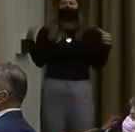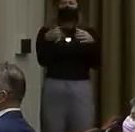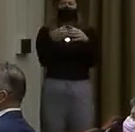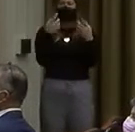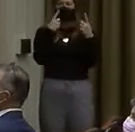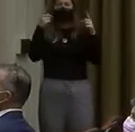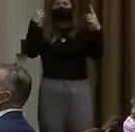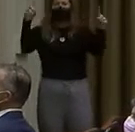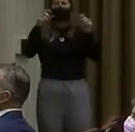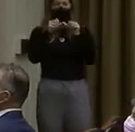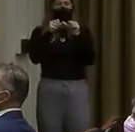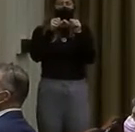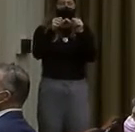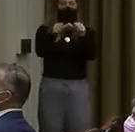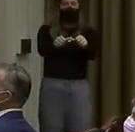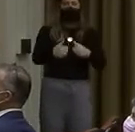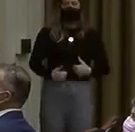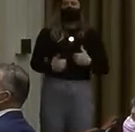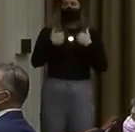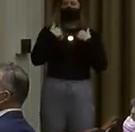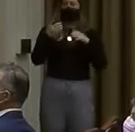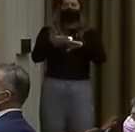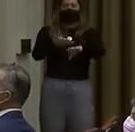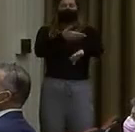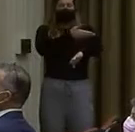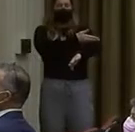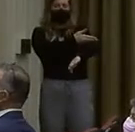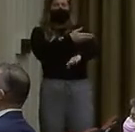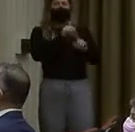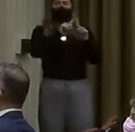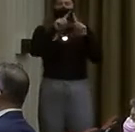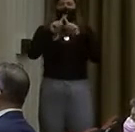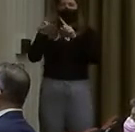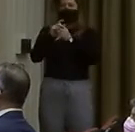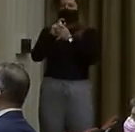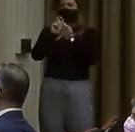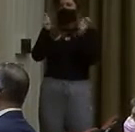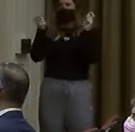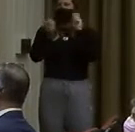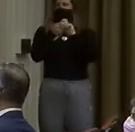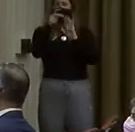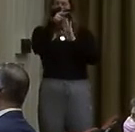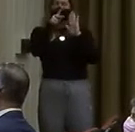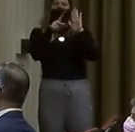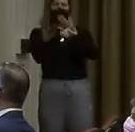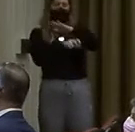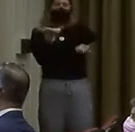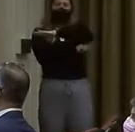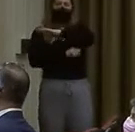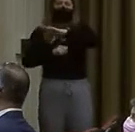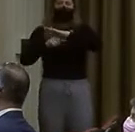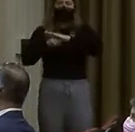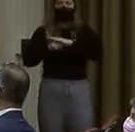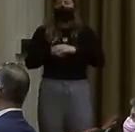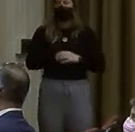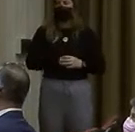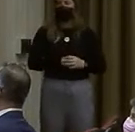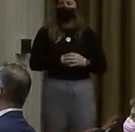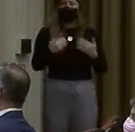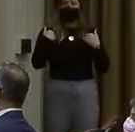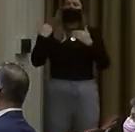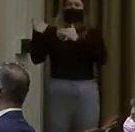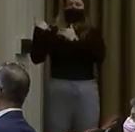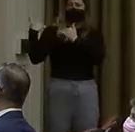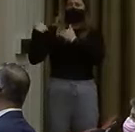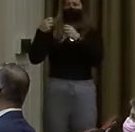lives, healthy lives, through intentional redesign of policies, programs, and infrastructures. We have both a responsibility and an